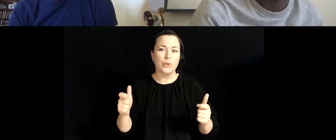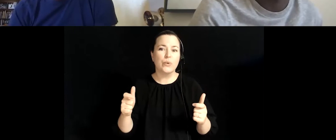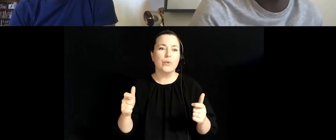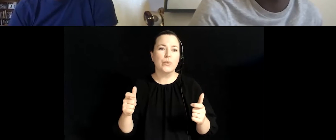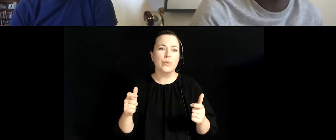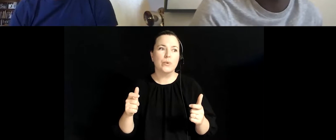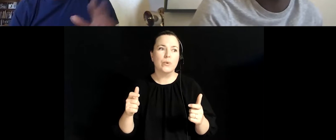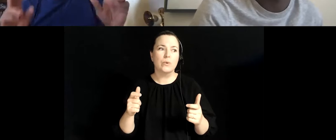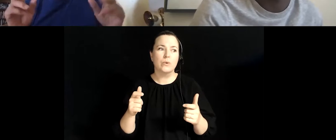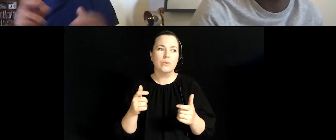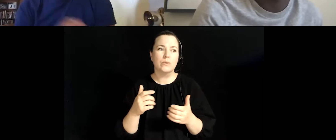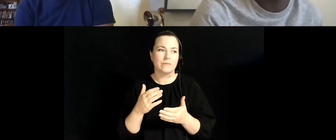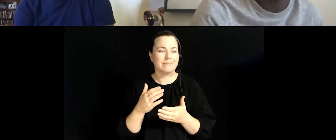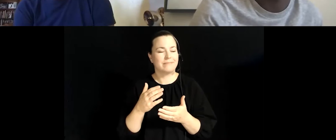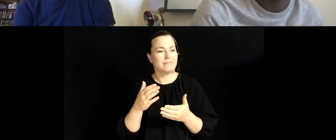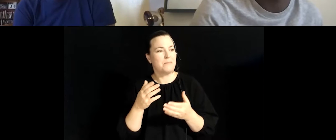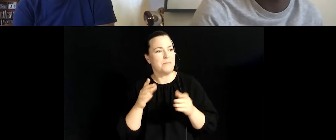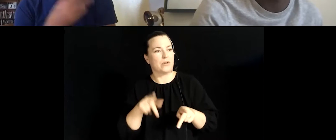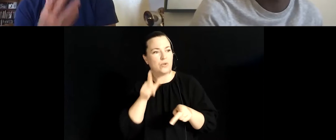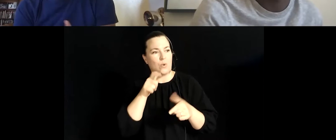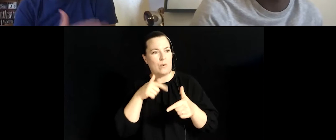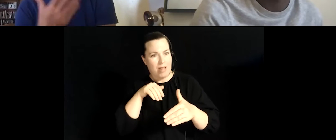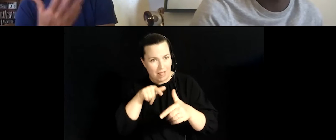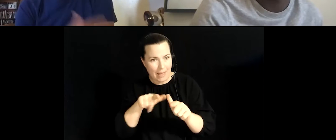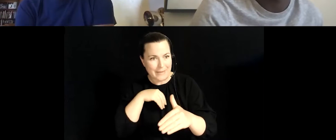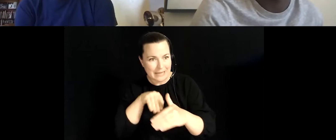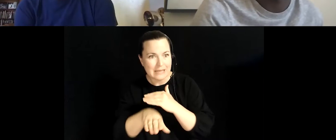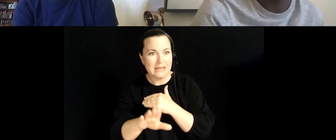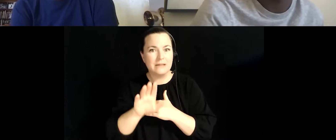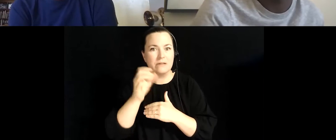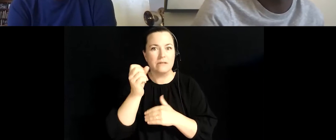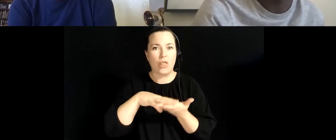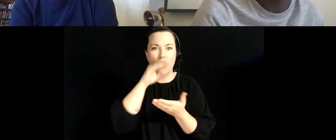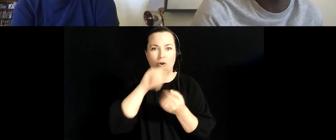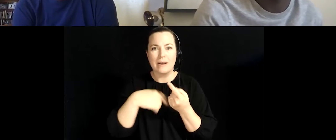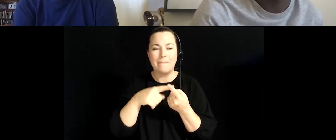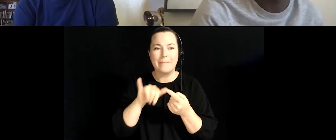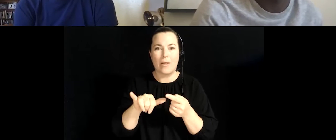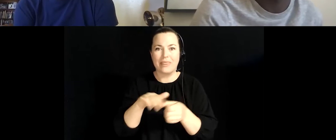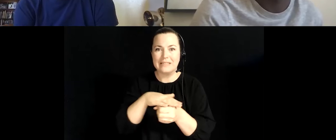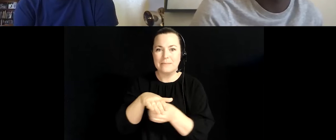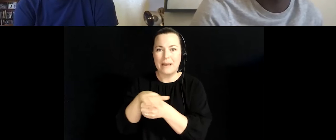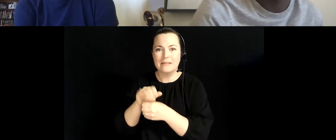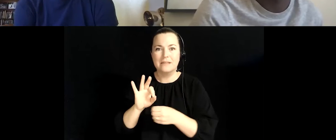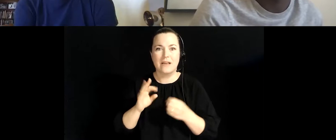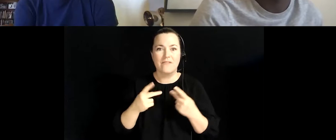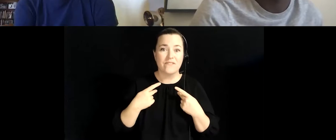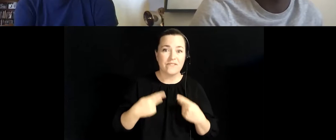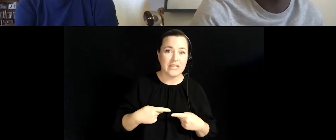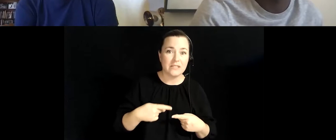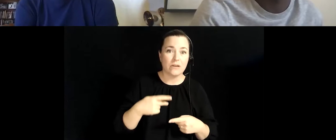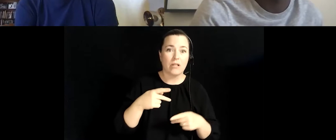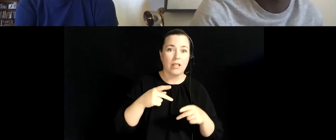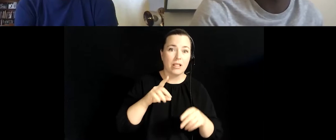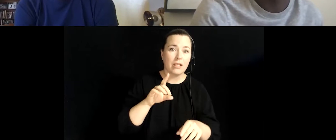point for me into the sort of discourses around physical diversity and disability, but also just around